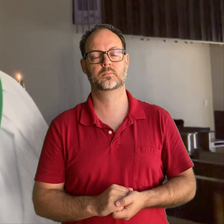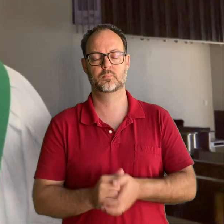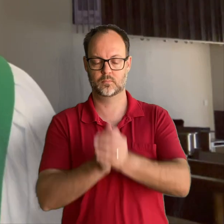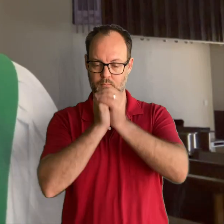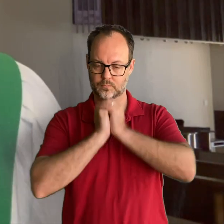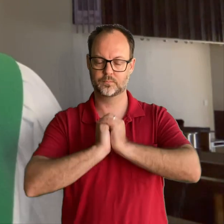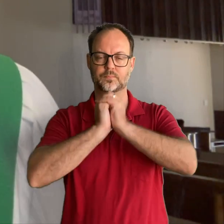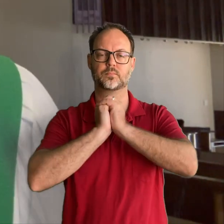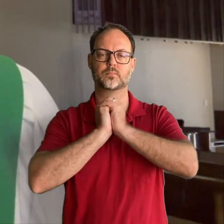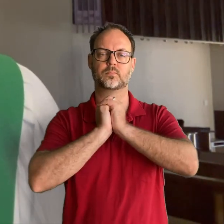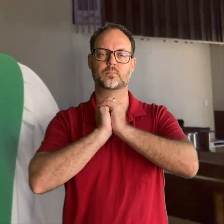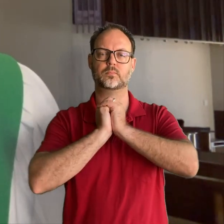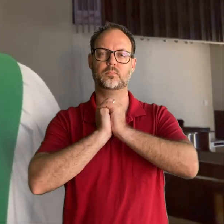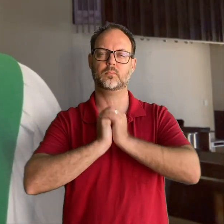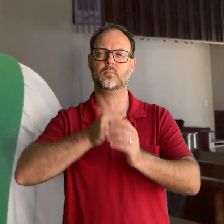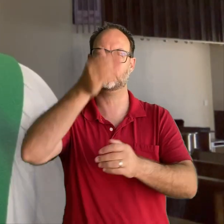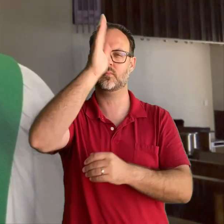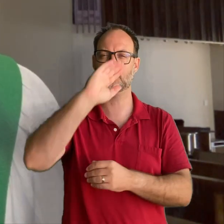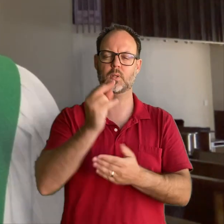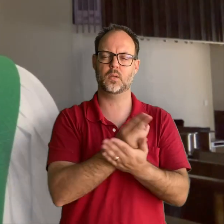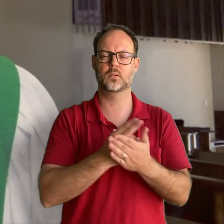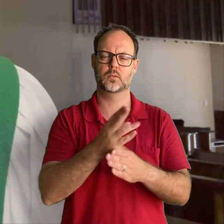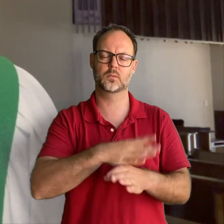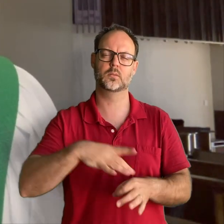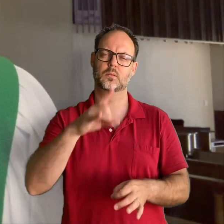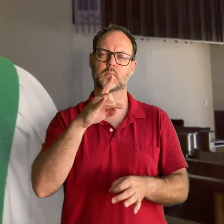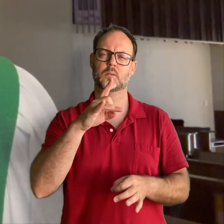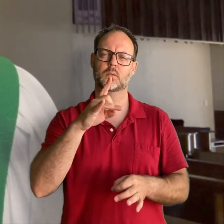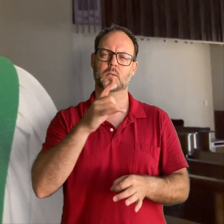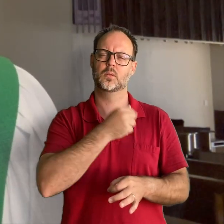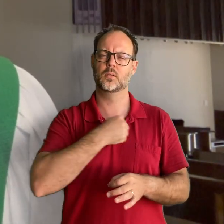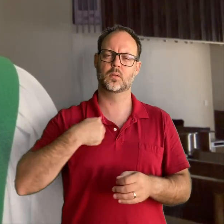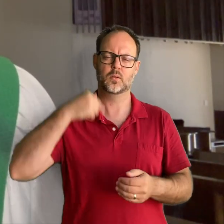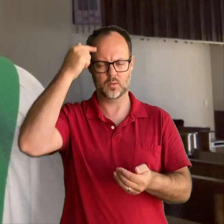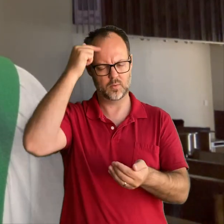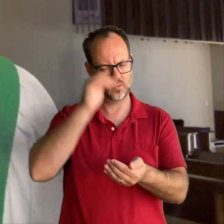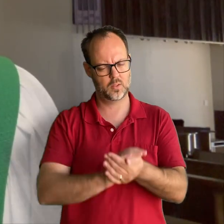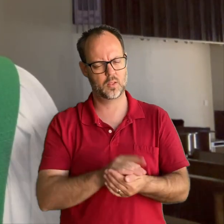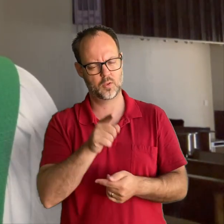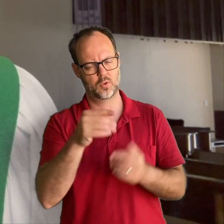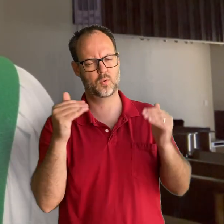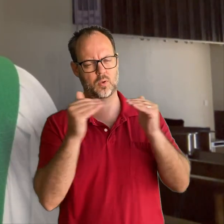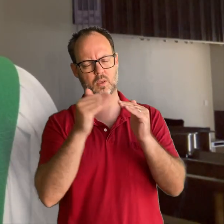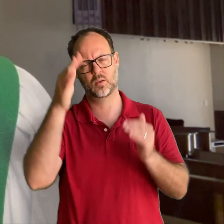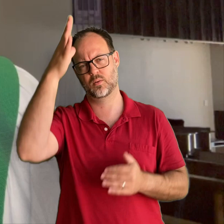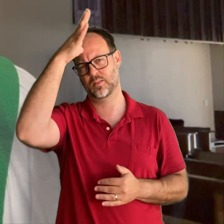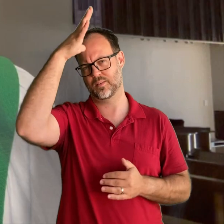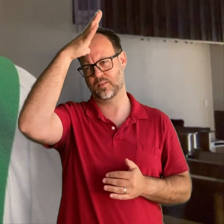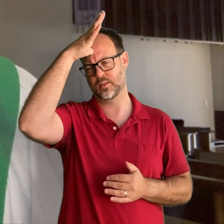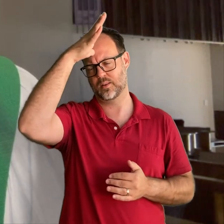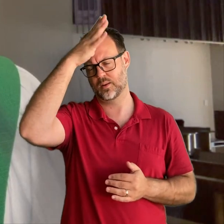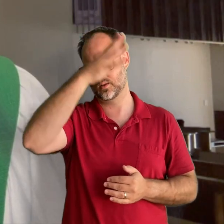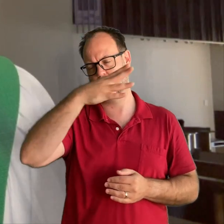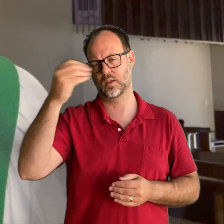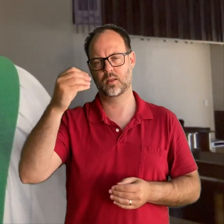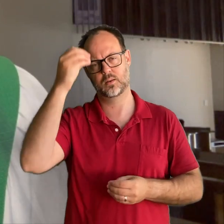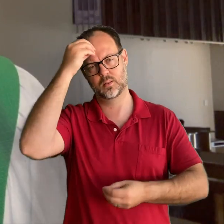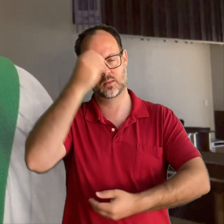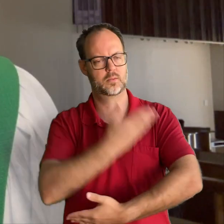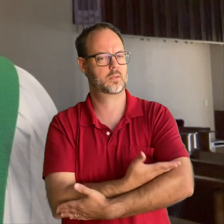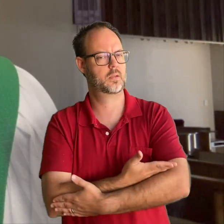We pray. God the Holy Spirit, we believe that you are equal to the Father and to the